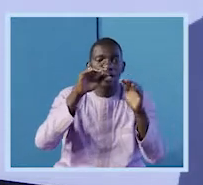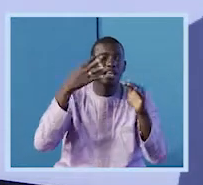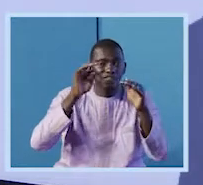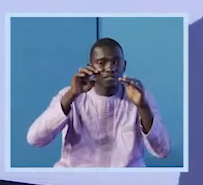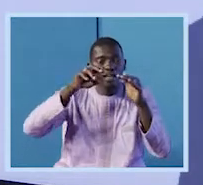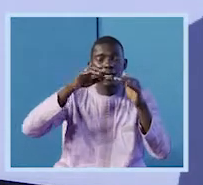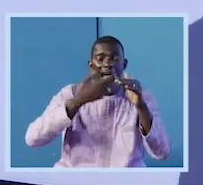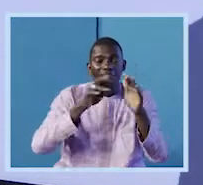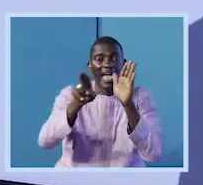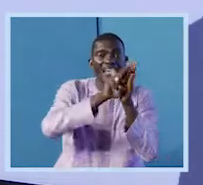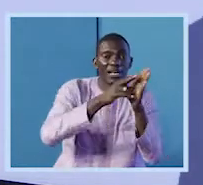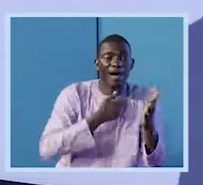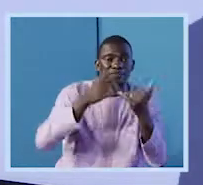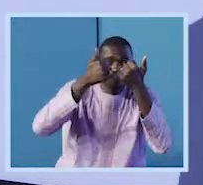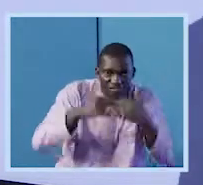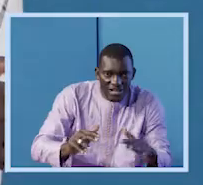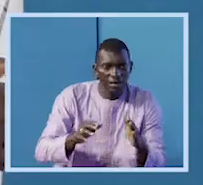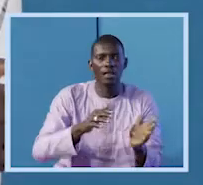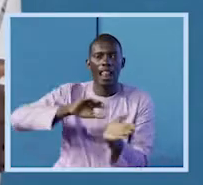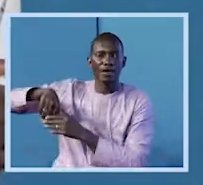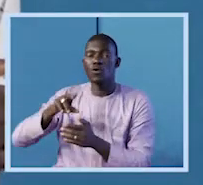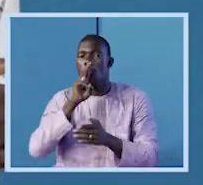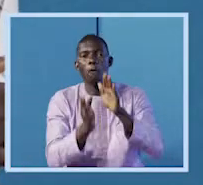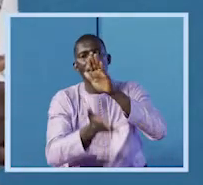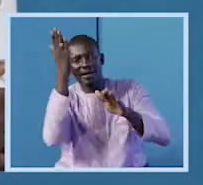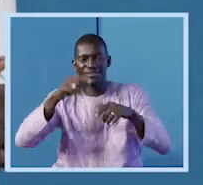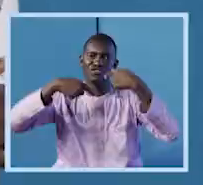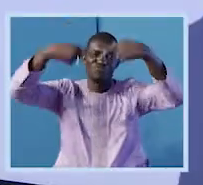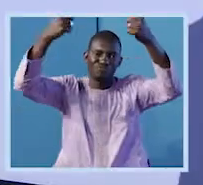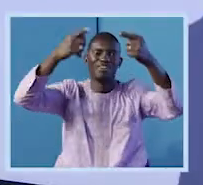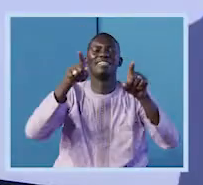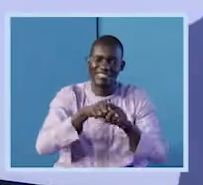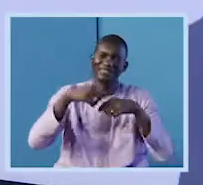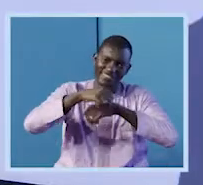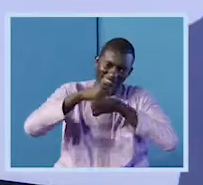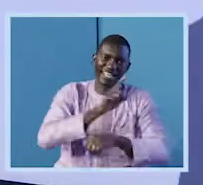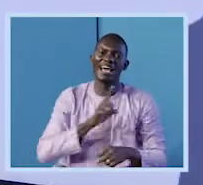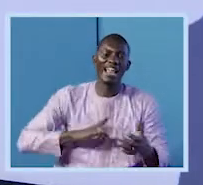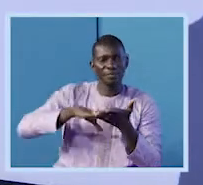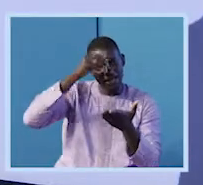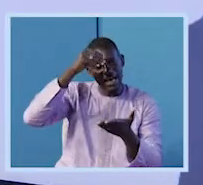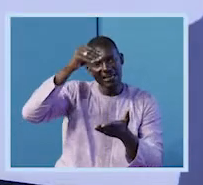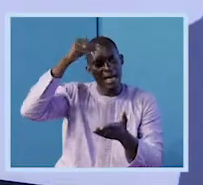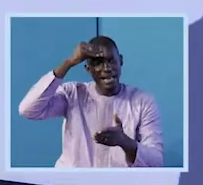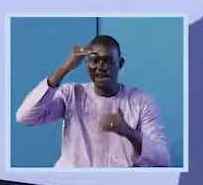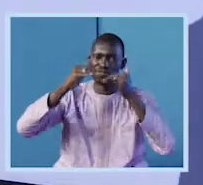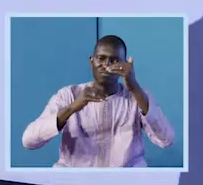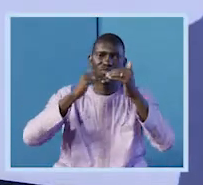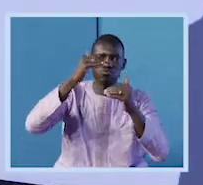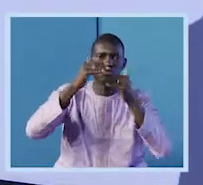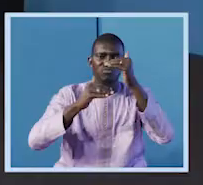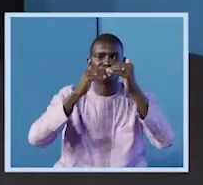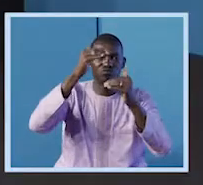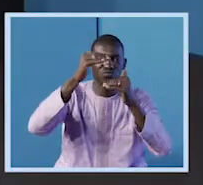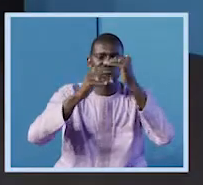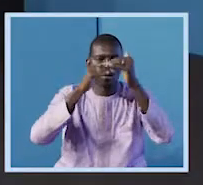limit, or there is a score line. Yeah. So if you fall below, so you are not taking to the next level. Okay. So I decided to be.